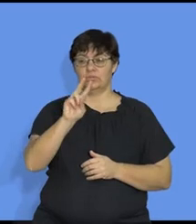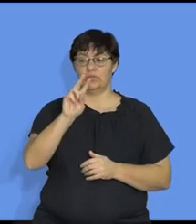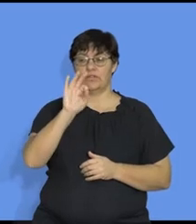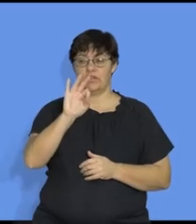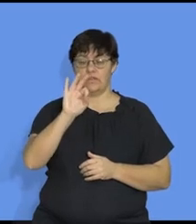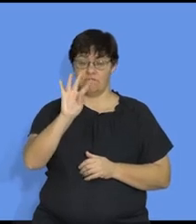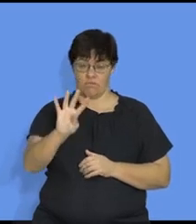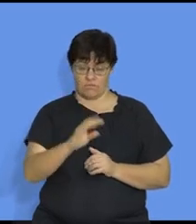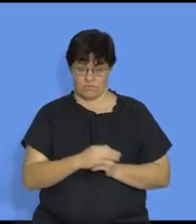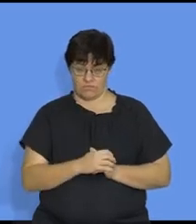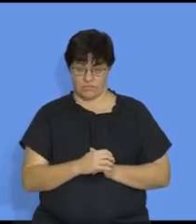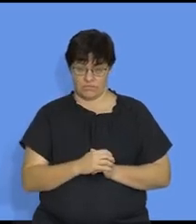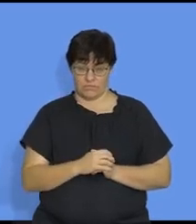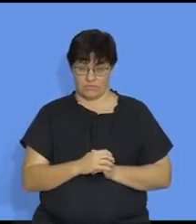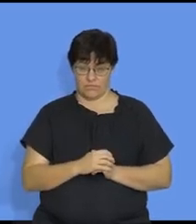234.